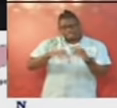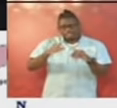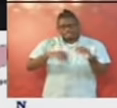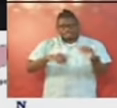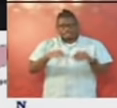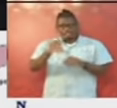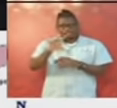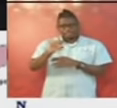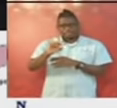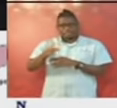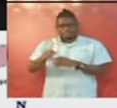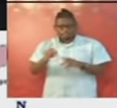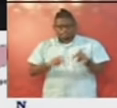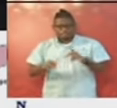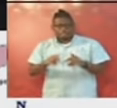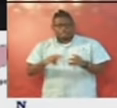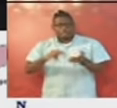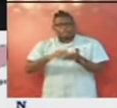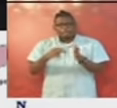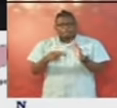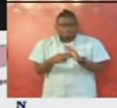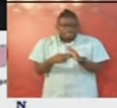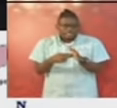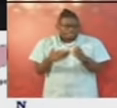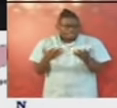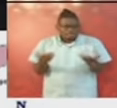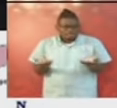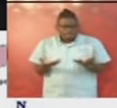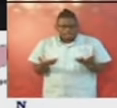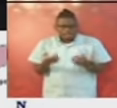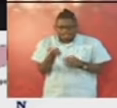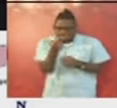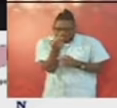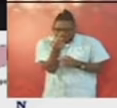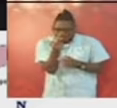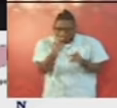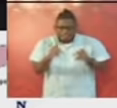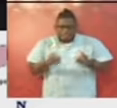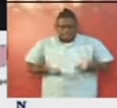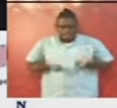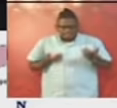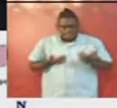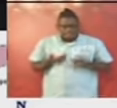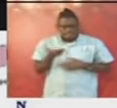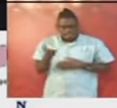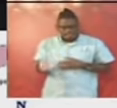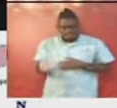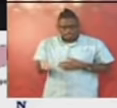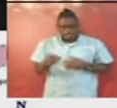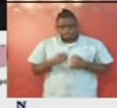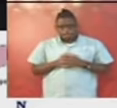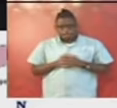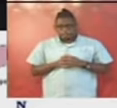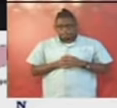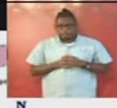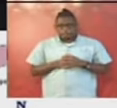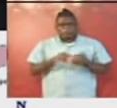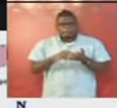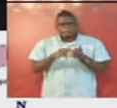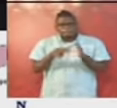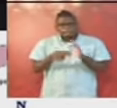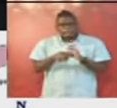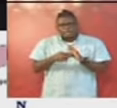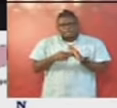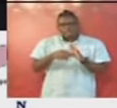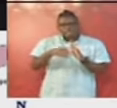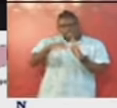disease is that the population density is smaller in Nariva Mayaro, and it lends itself to less spread of communicable disease